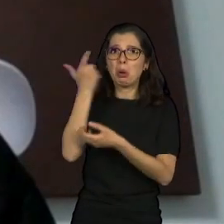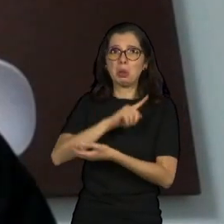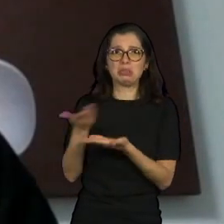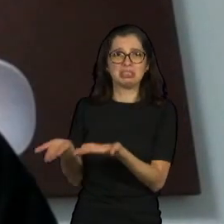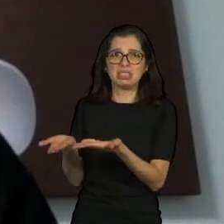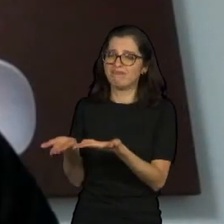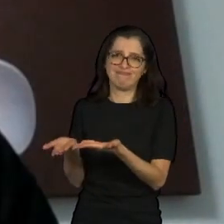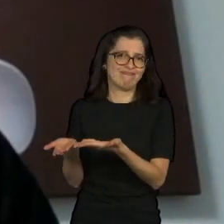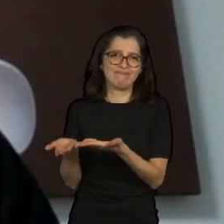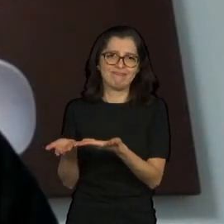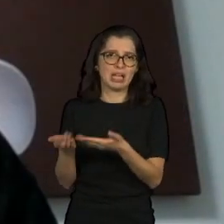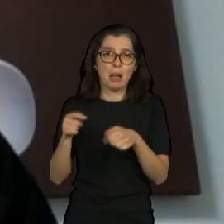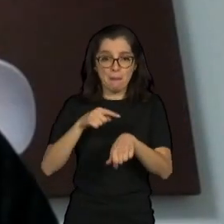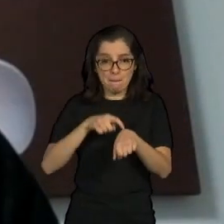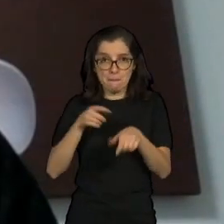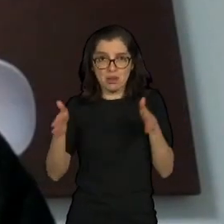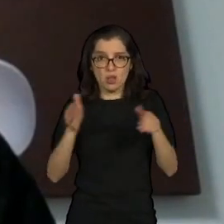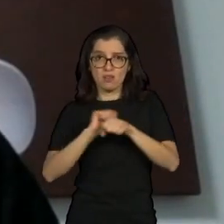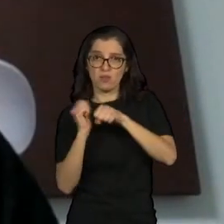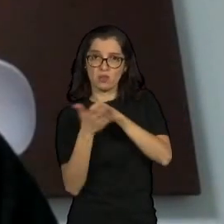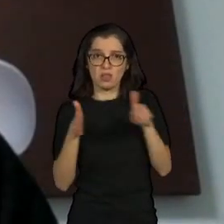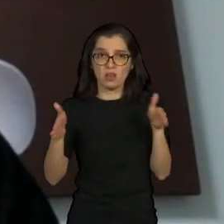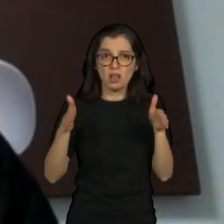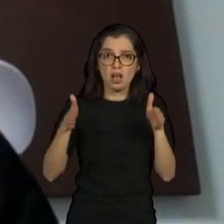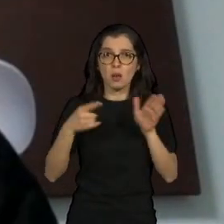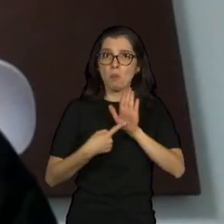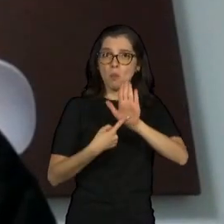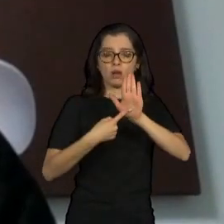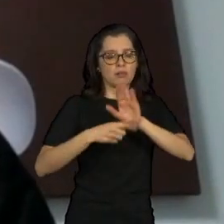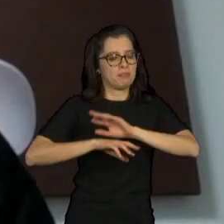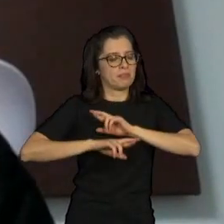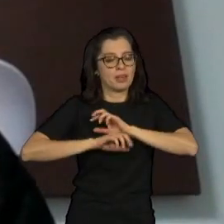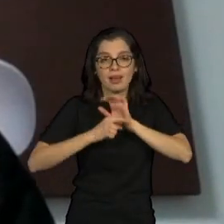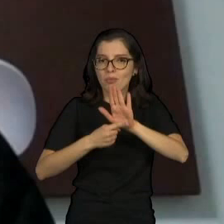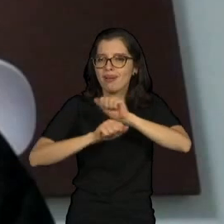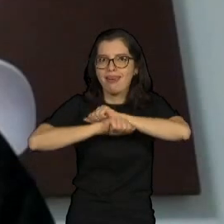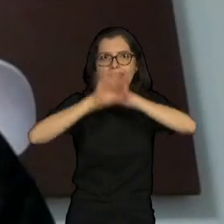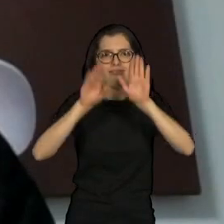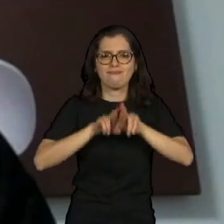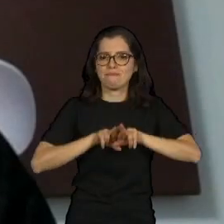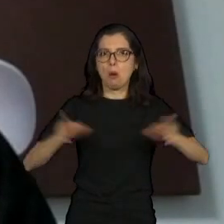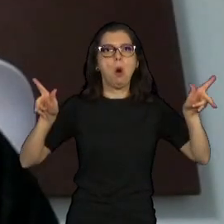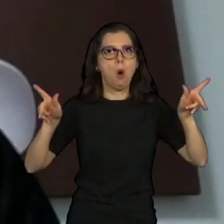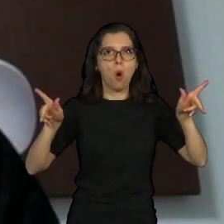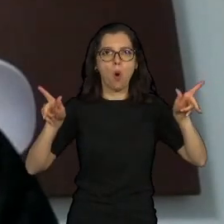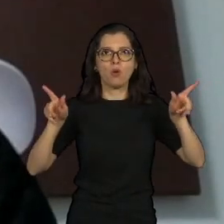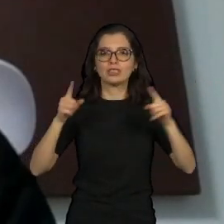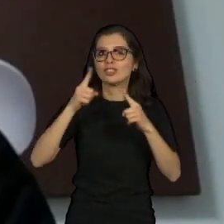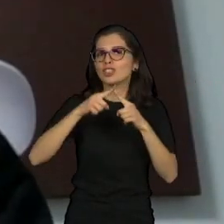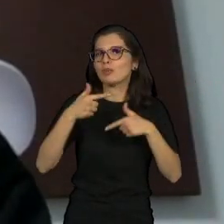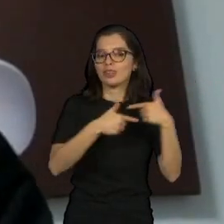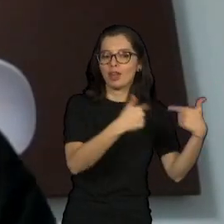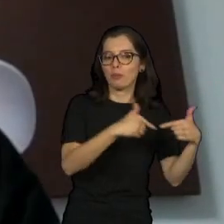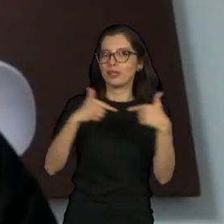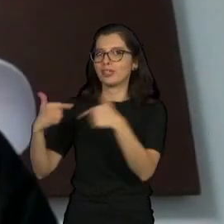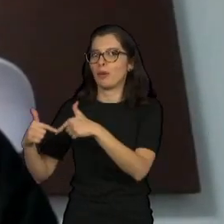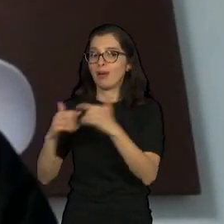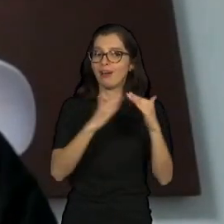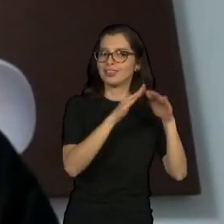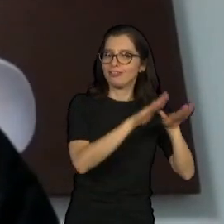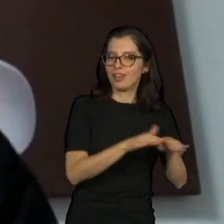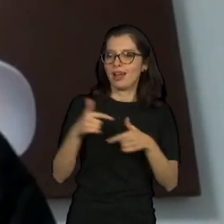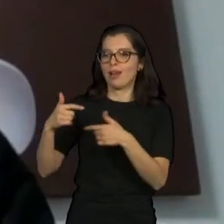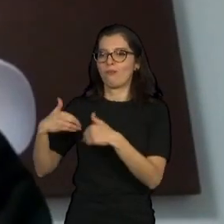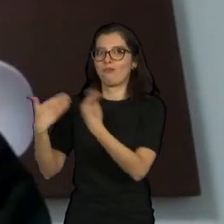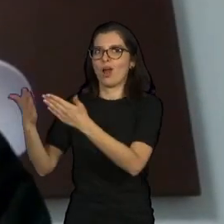So in that sense, the pandemic has revealed really a huge difference in different types of labor,